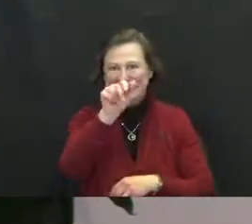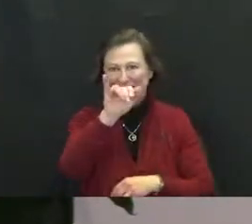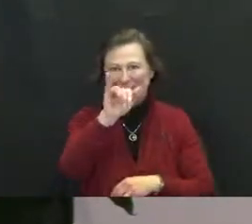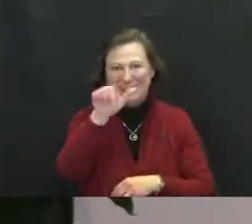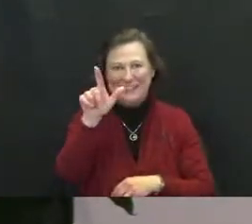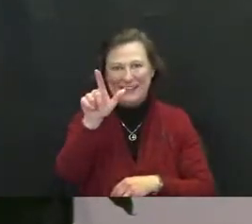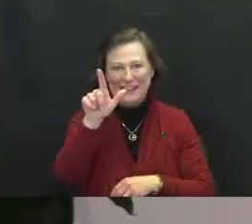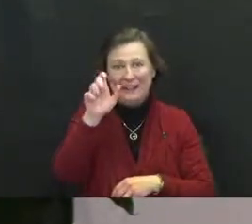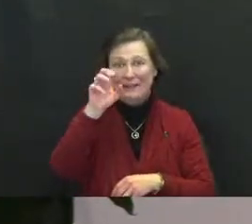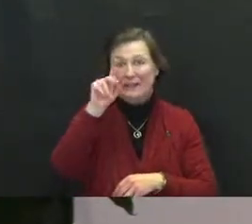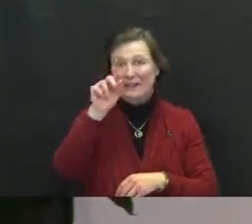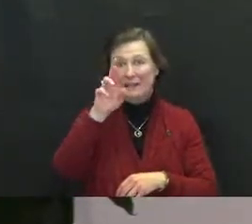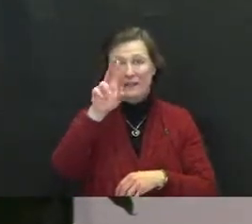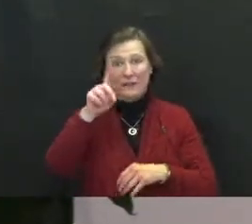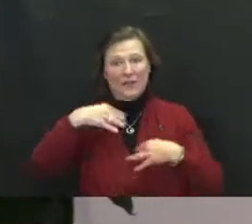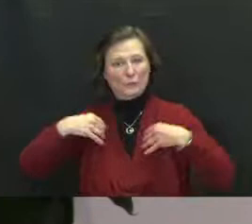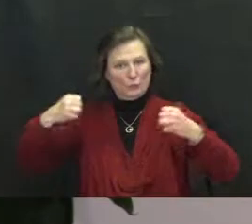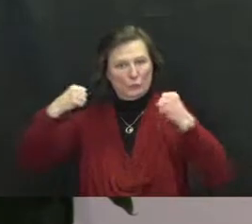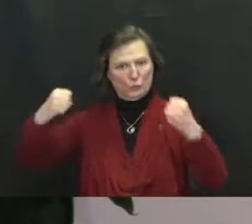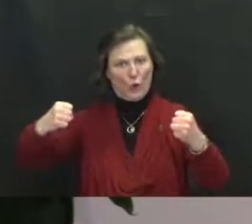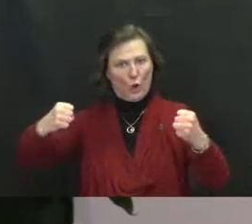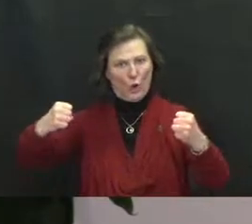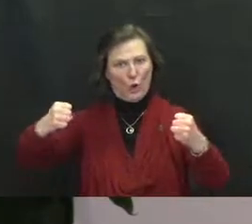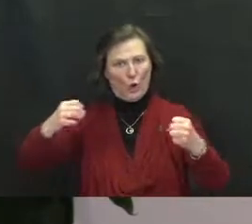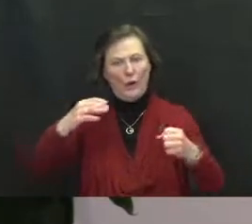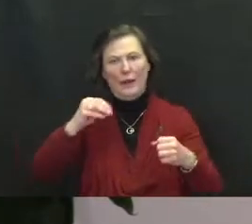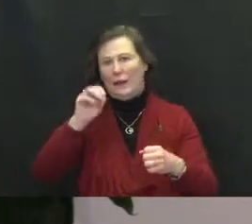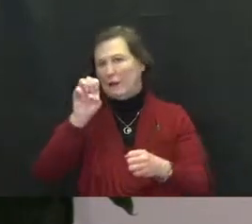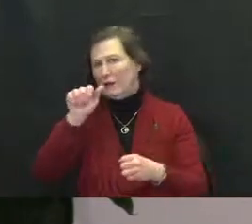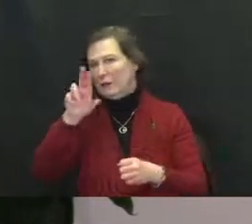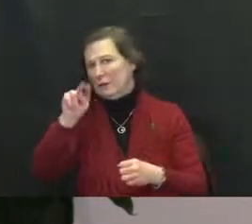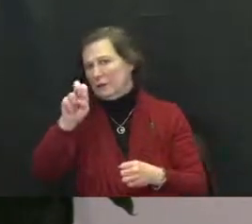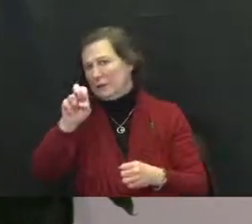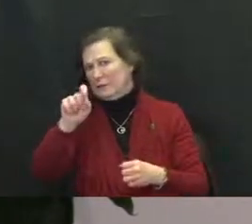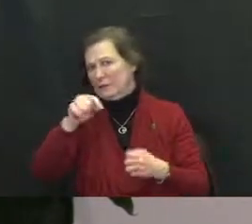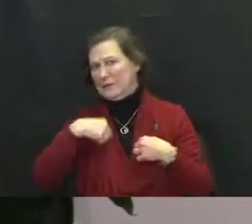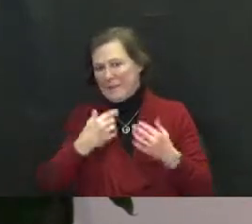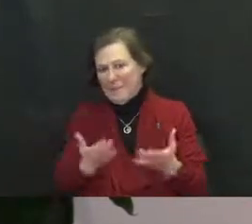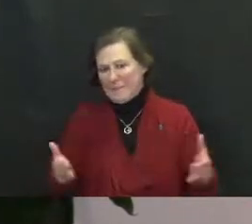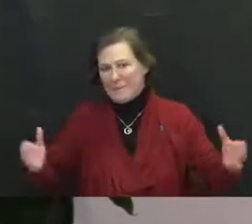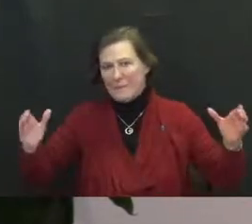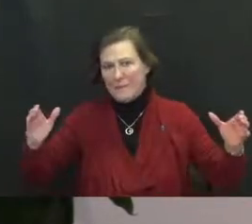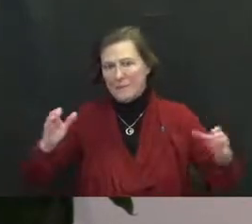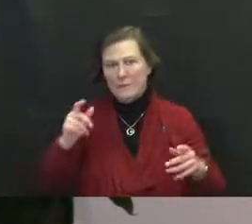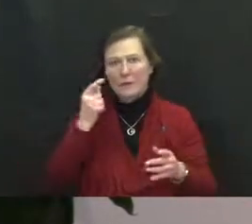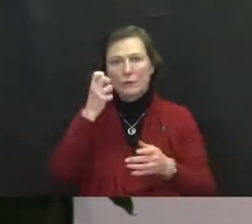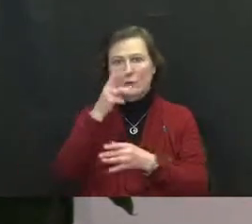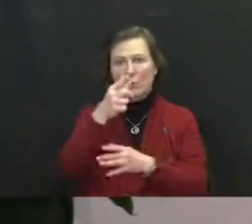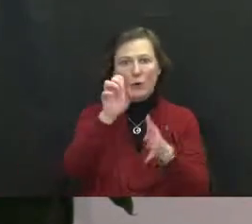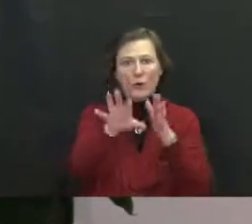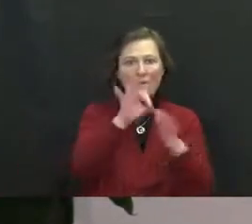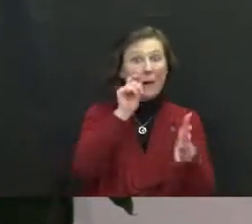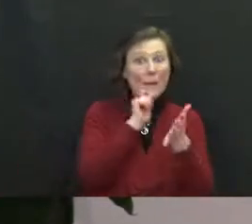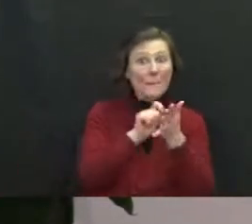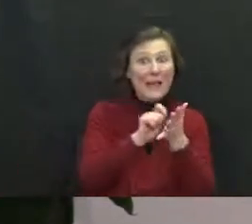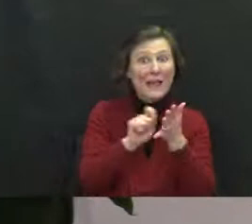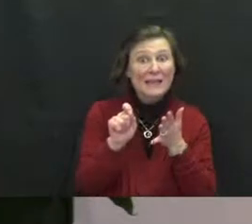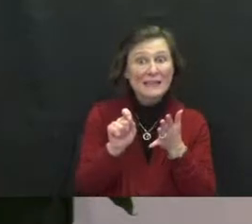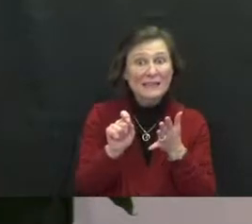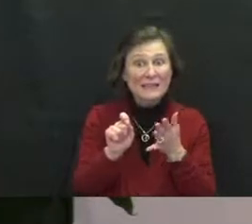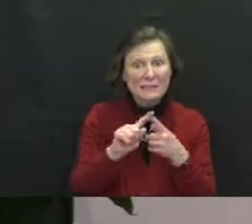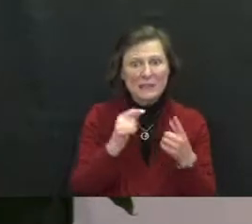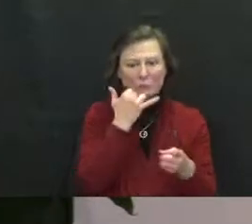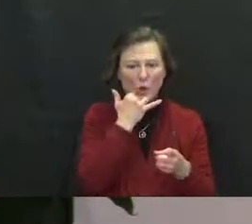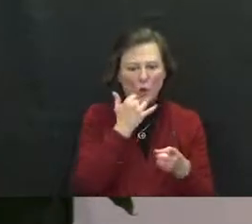great big strong one. Ernest had a manger and its walls were thick. George found a pen, but I think it was the wrong